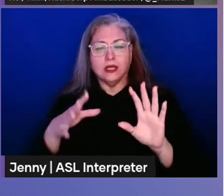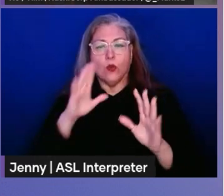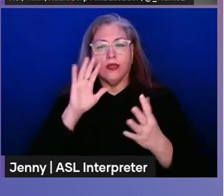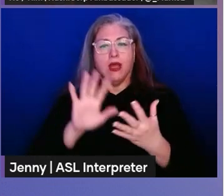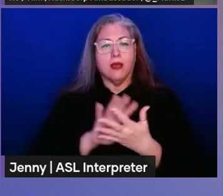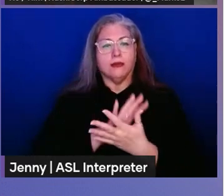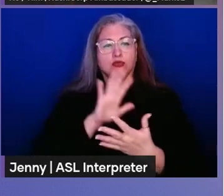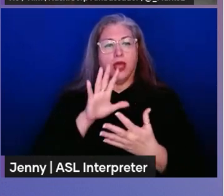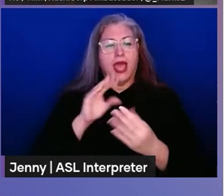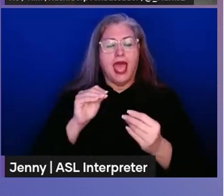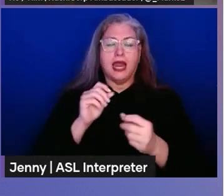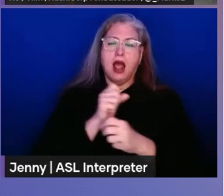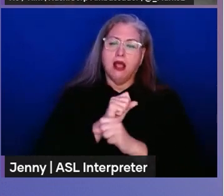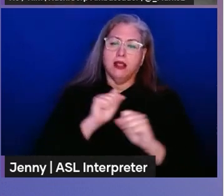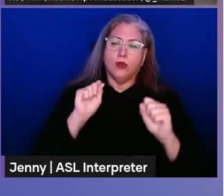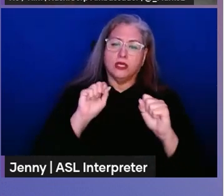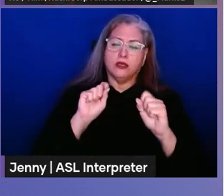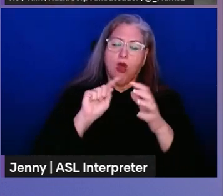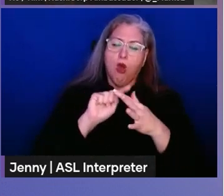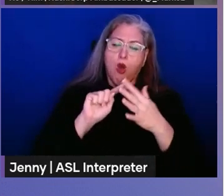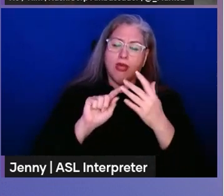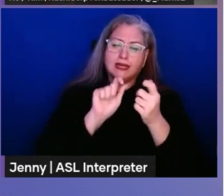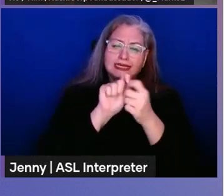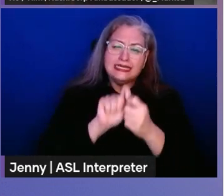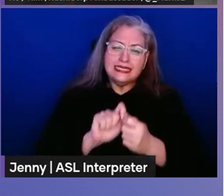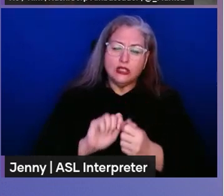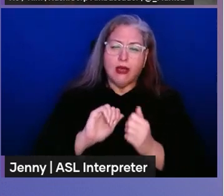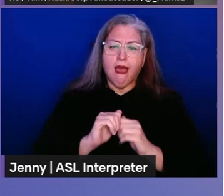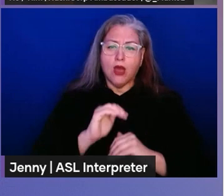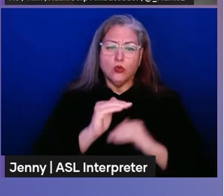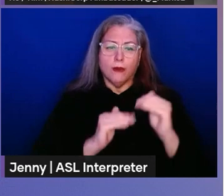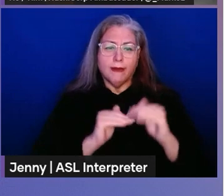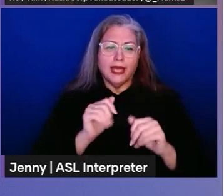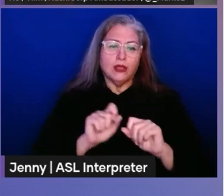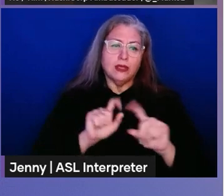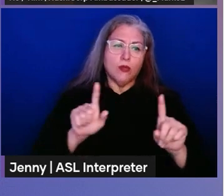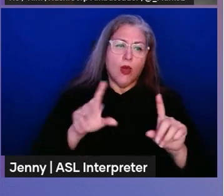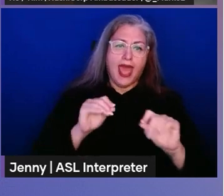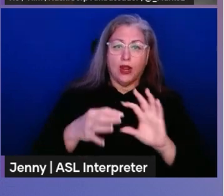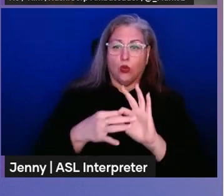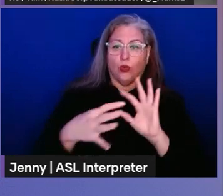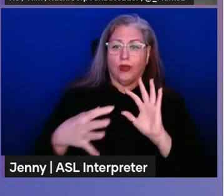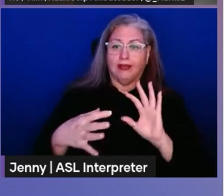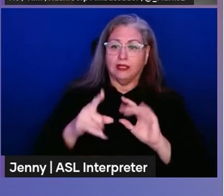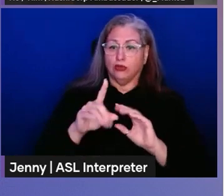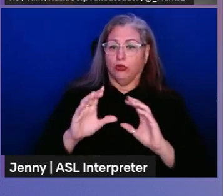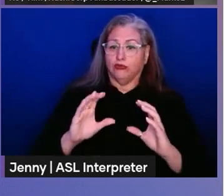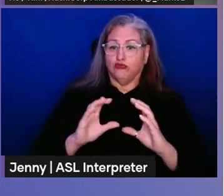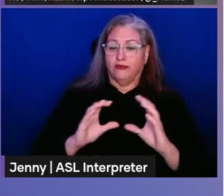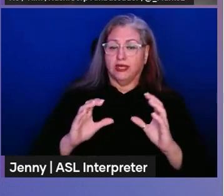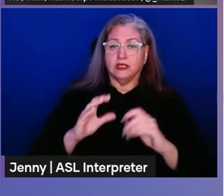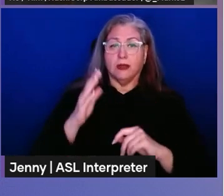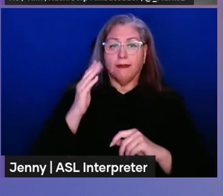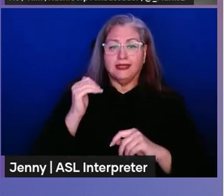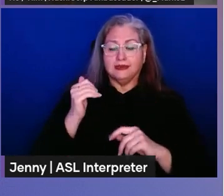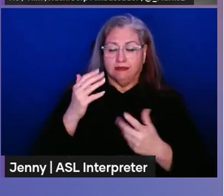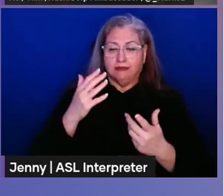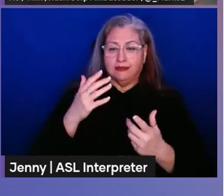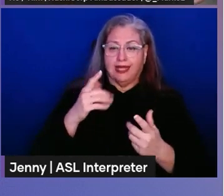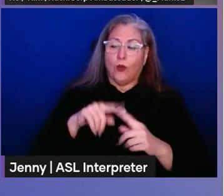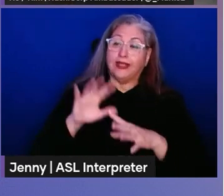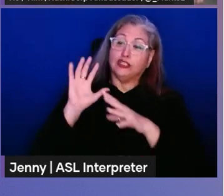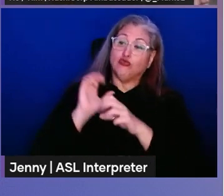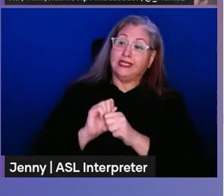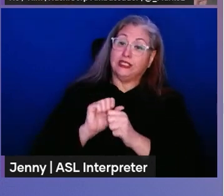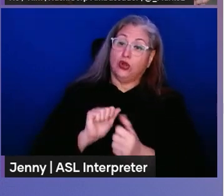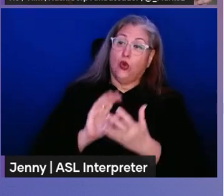alleviates all the kind of details about how you build, deploy, and release your application. Because, in a traditional way, that